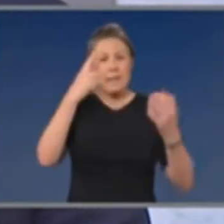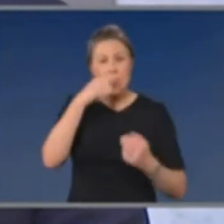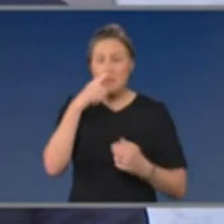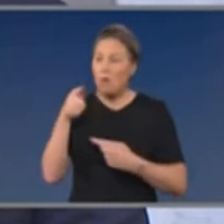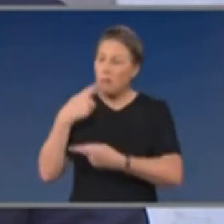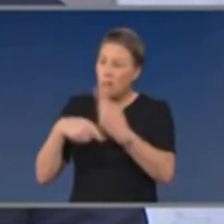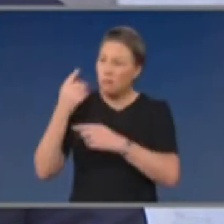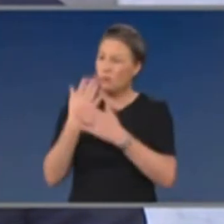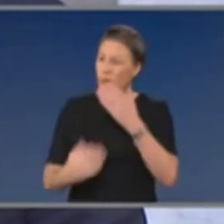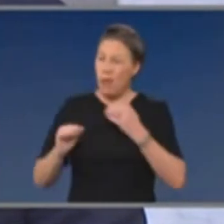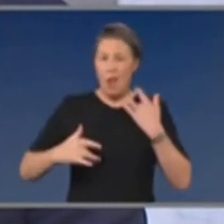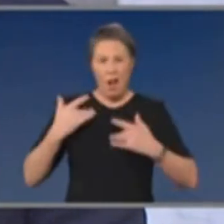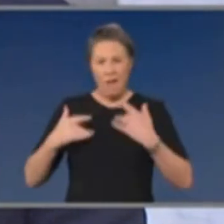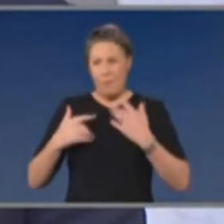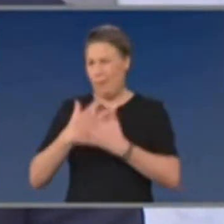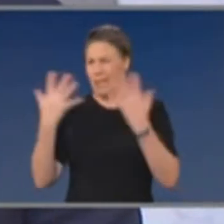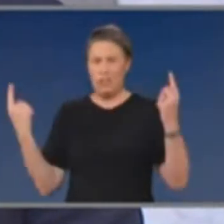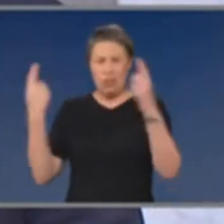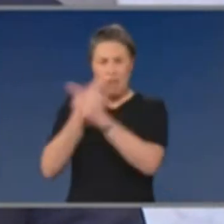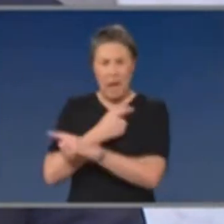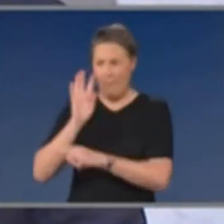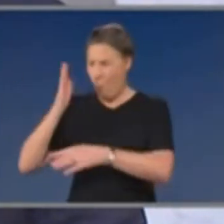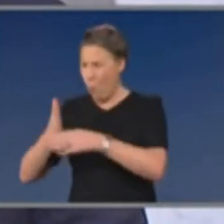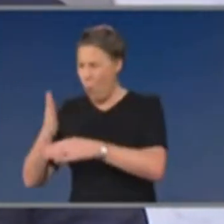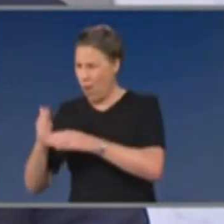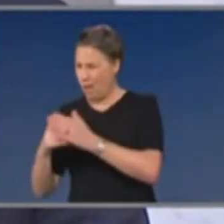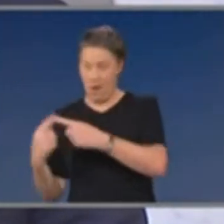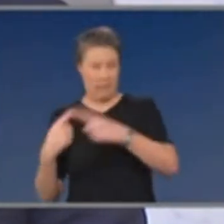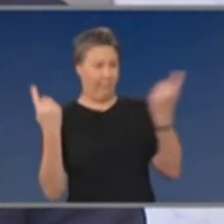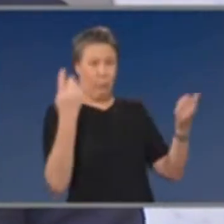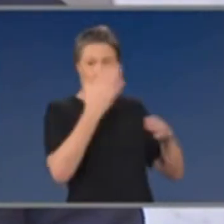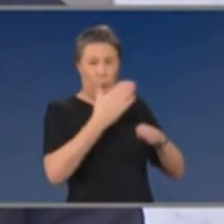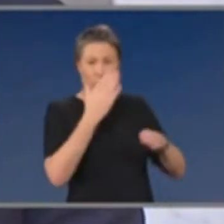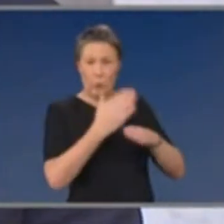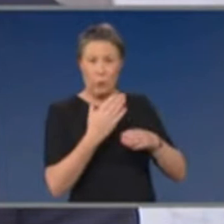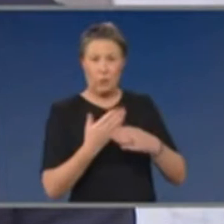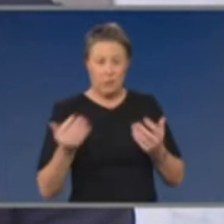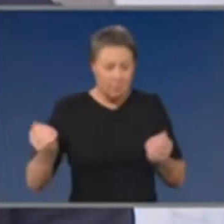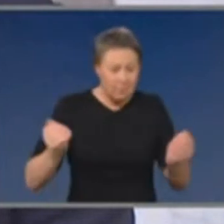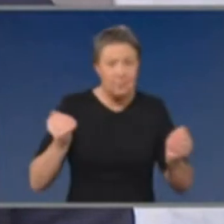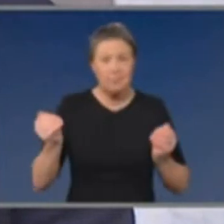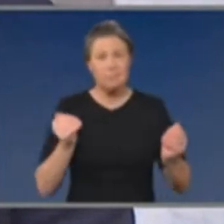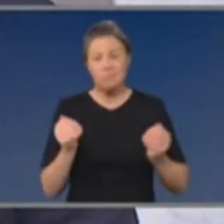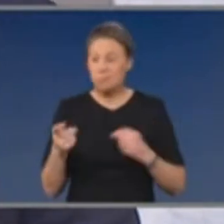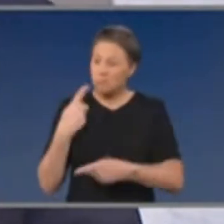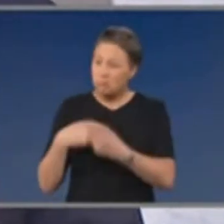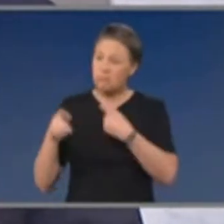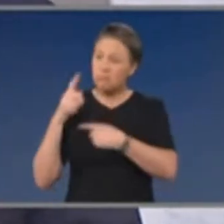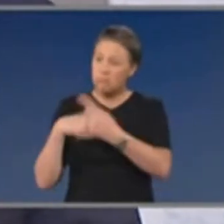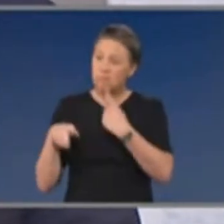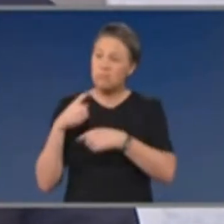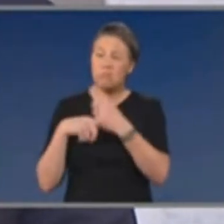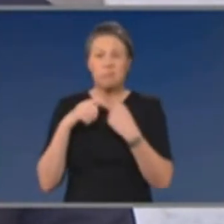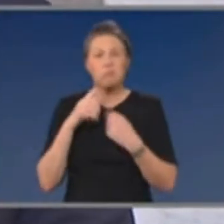they've been making and the adjustments they've been making. Understanding the situation they're in, being honest about the reality of the situation